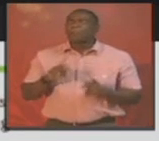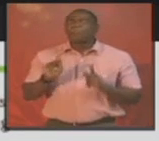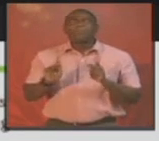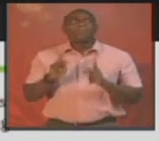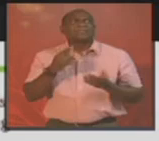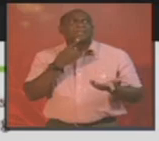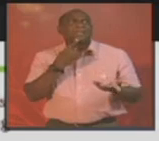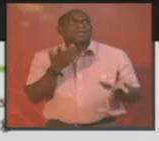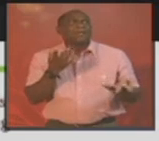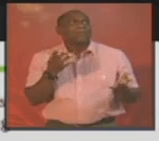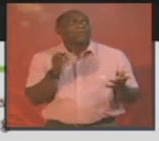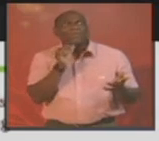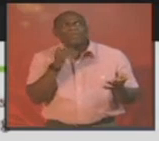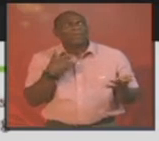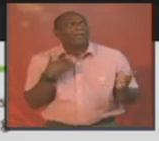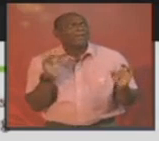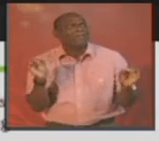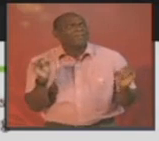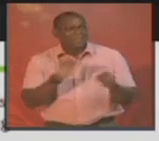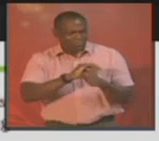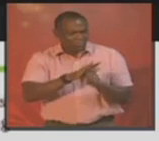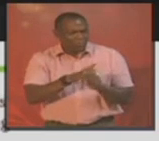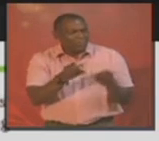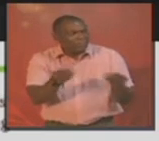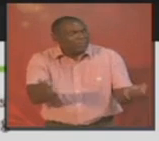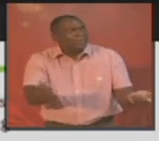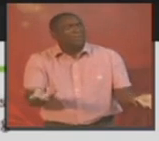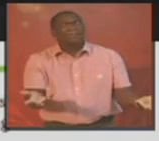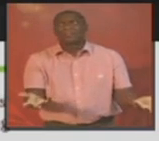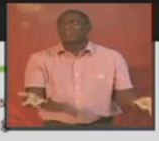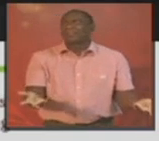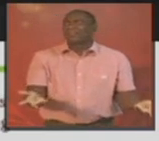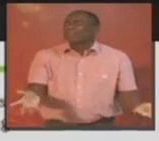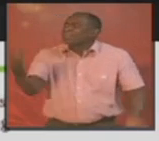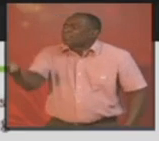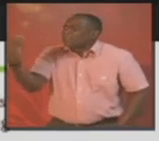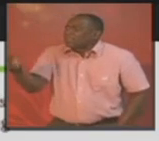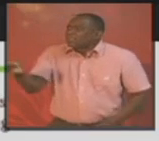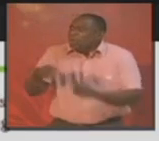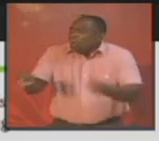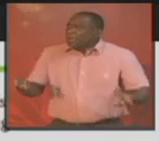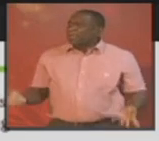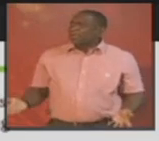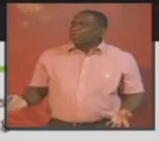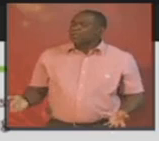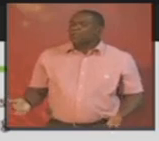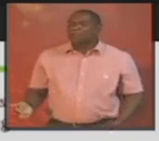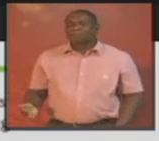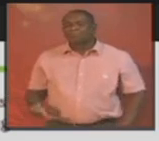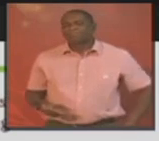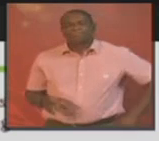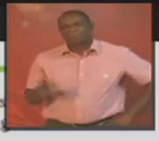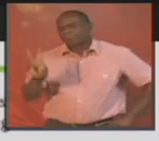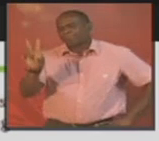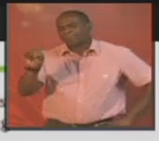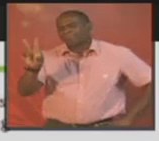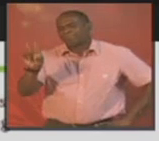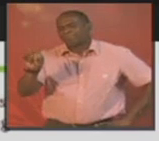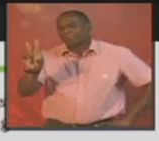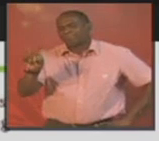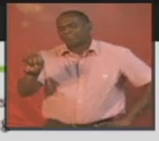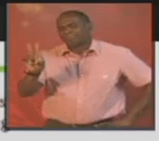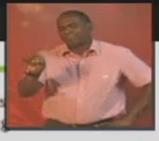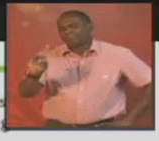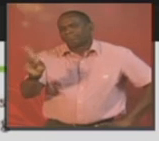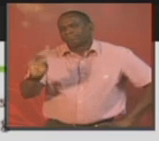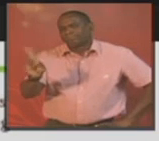Yes, while the daily cases are low, and that's good, and I want to thank Trinidad and Tobago for working with the Ministry of Health.